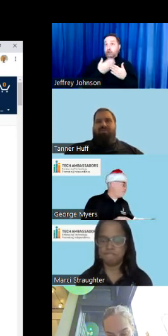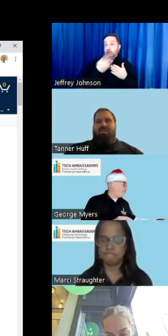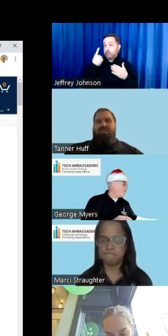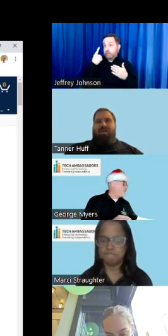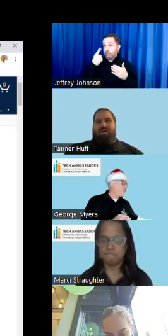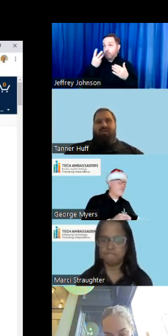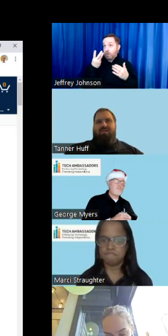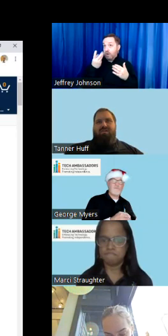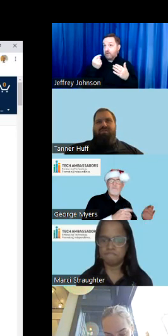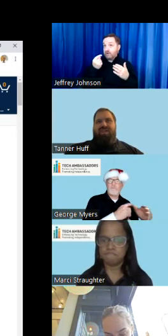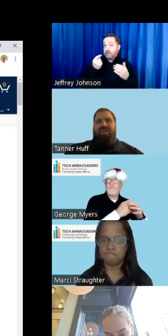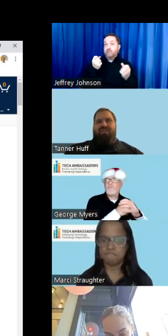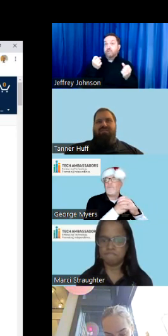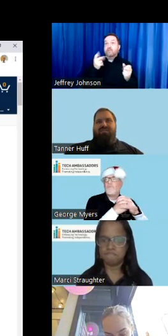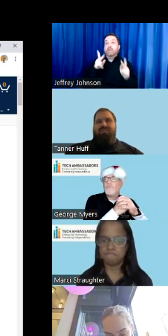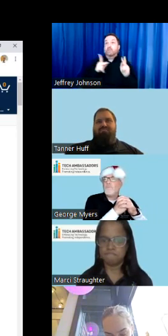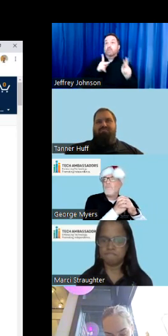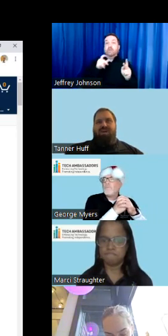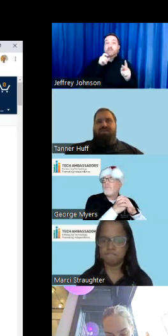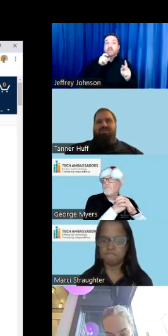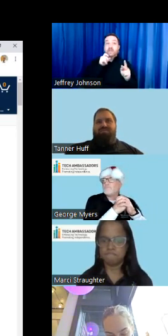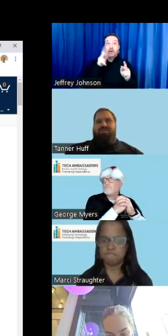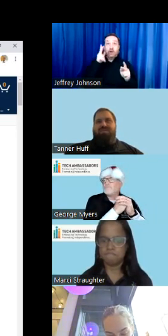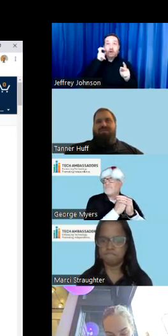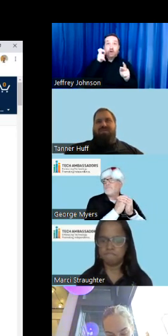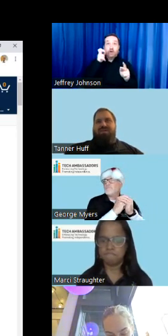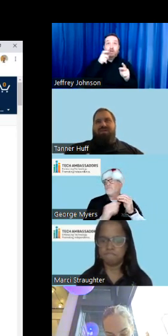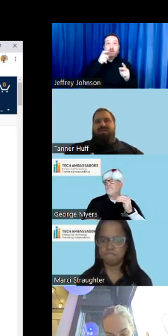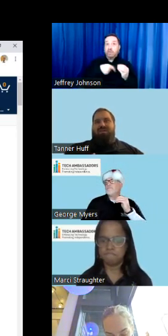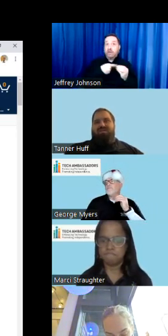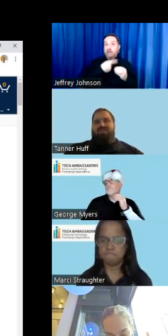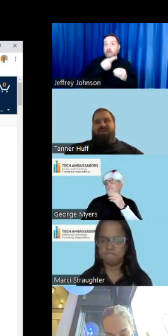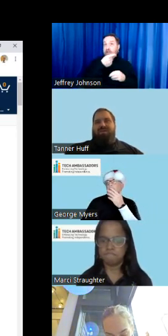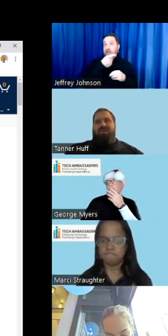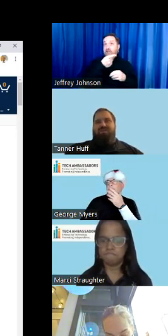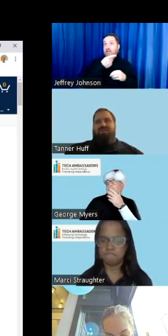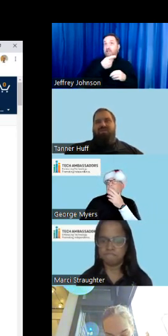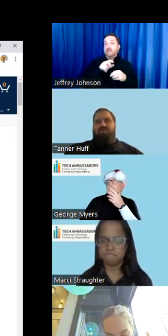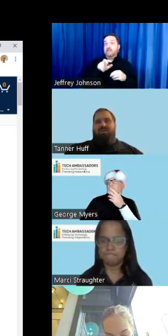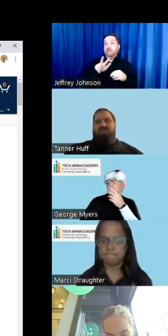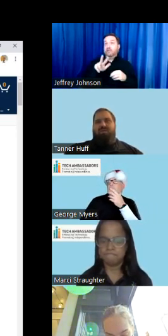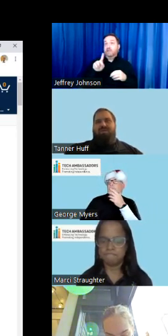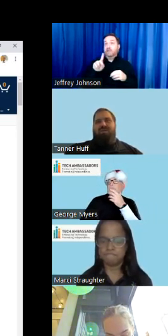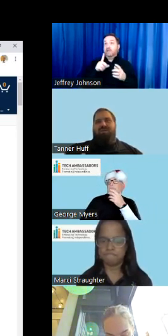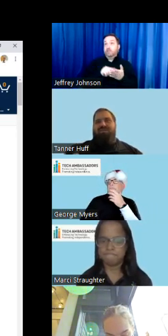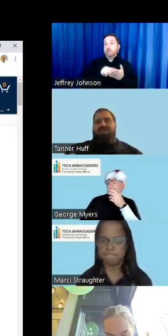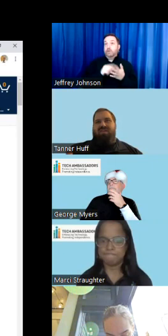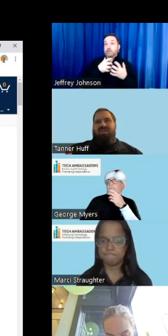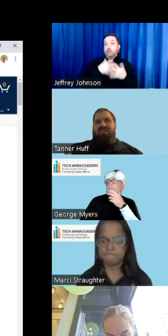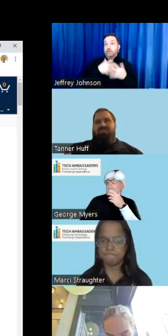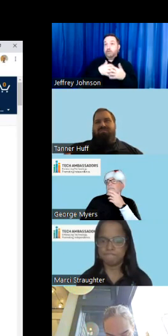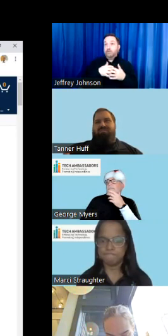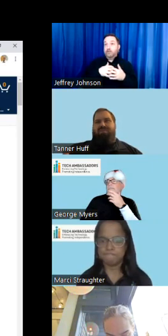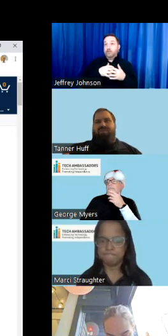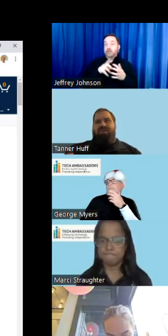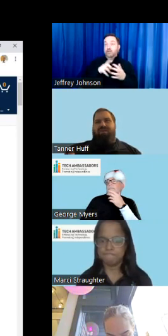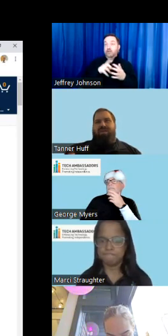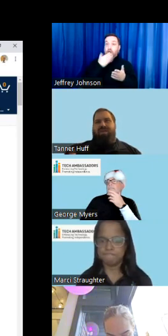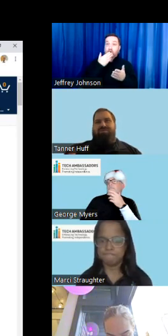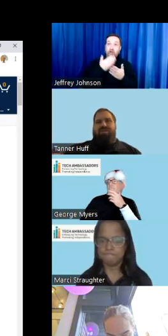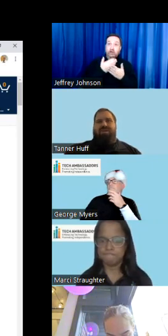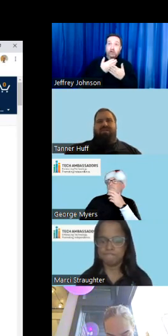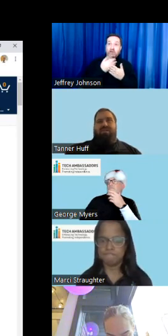people haven't heard of these much, they're good for people